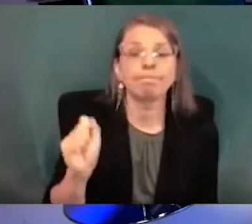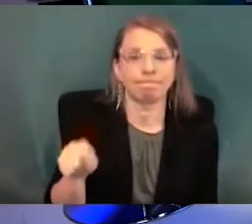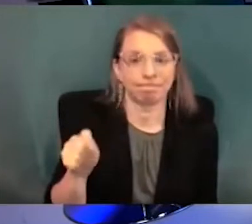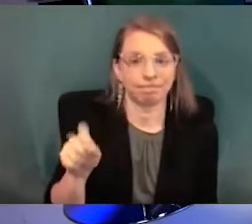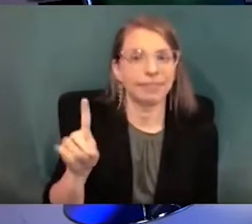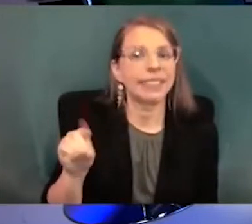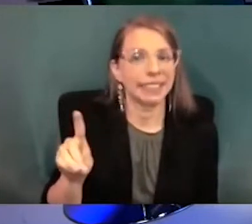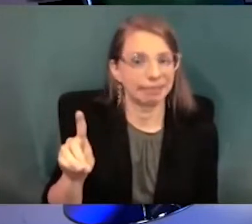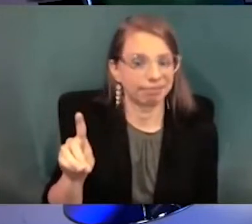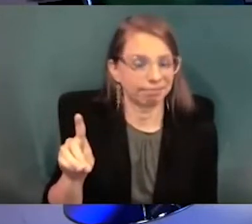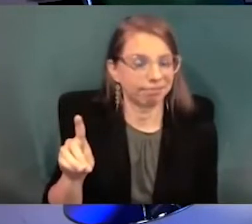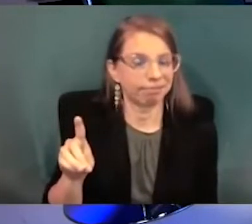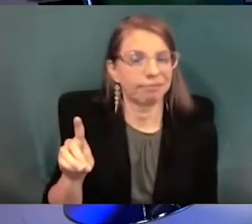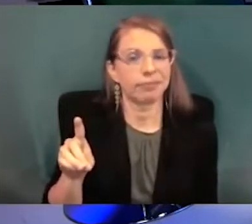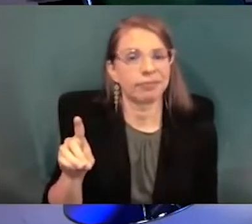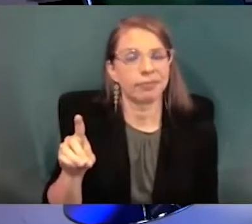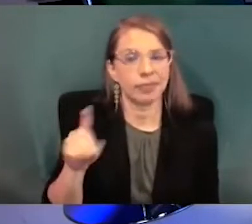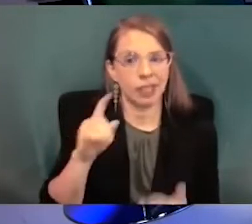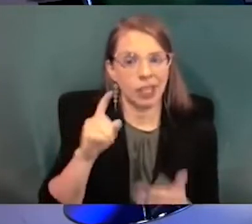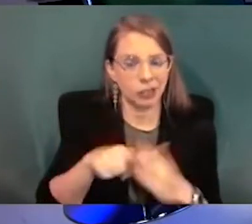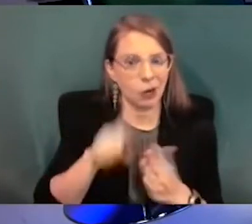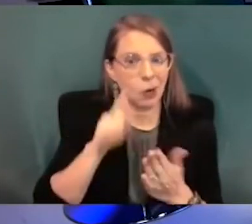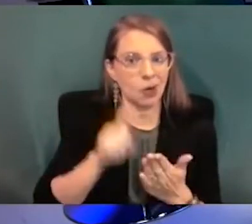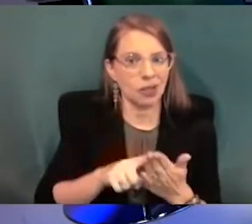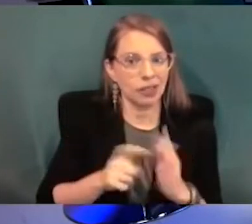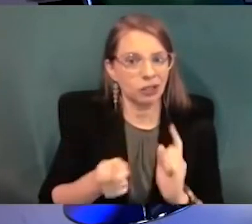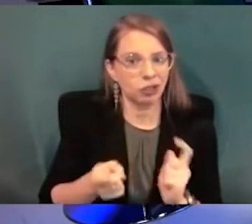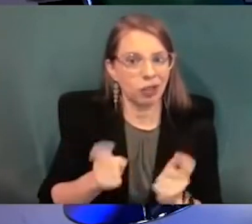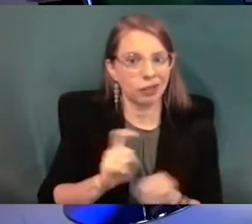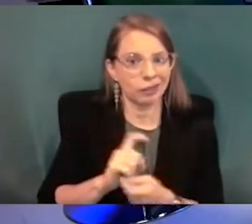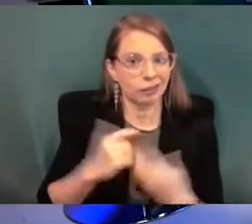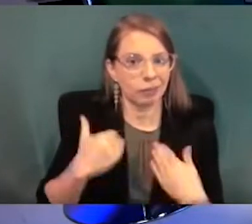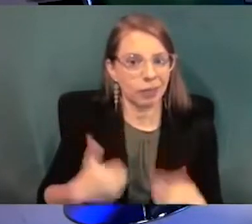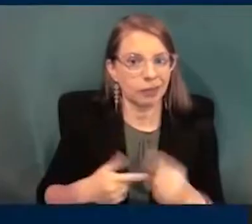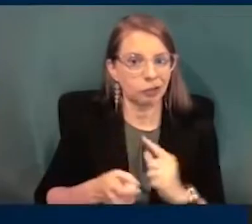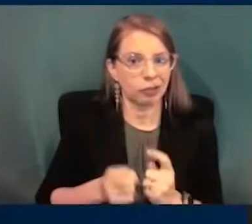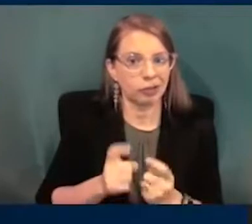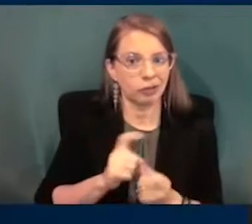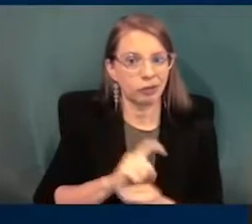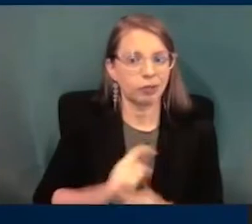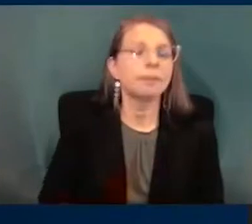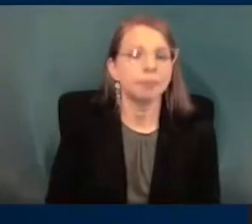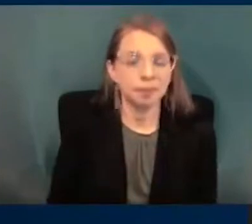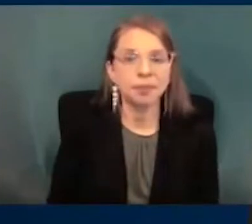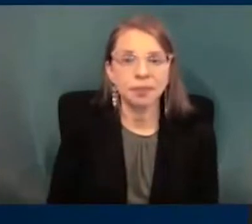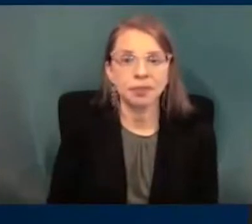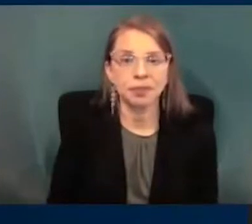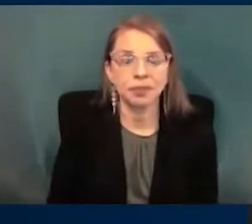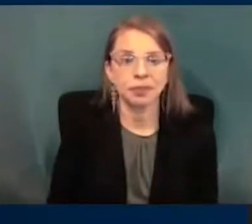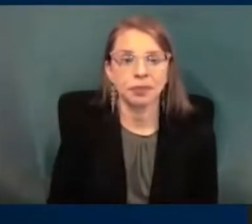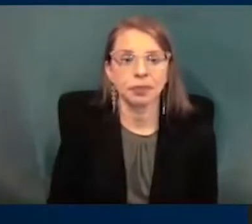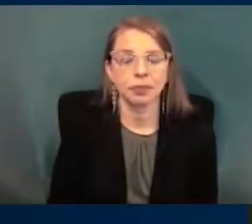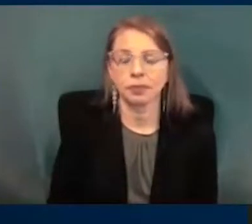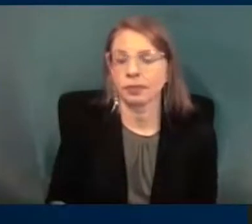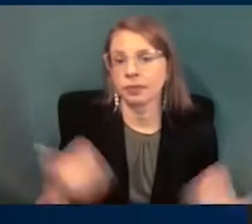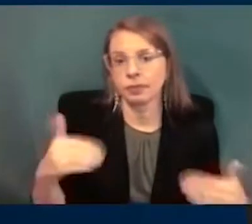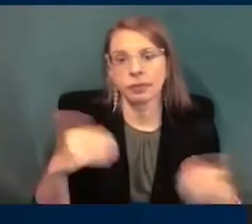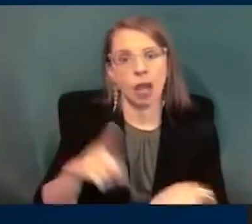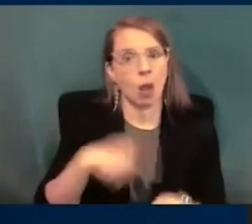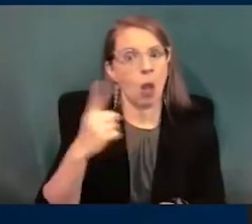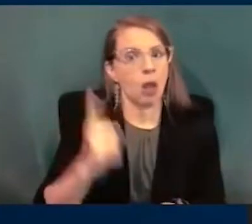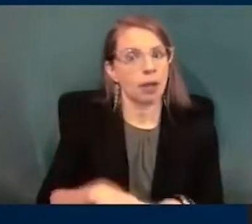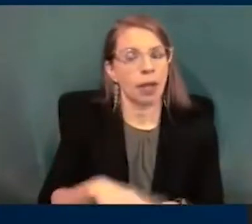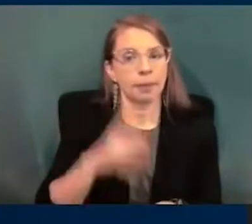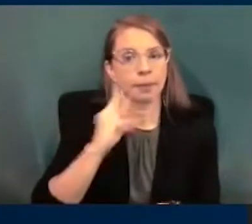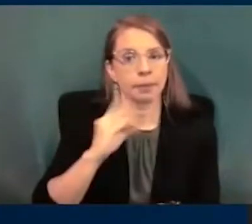started seeing the change. Yeah, okay. All right. Wow. It's And- approximately a very long time to be sick. Yes. I'm sorry you've had to go